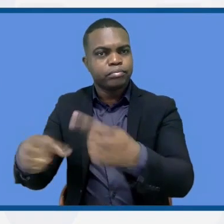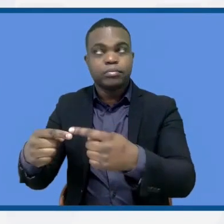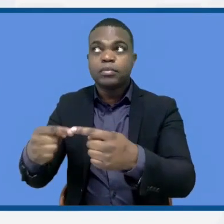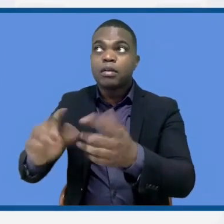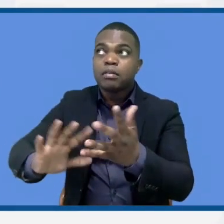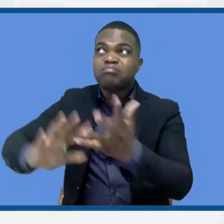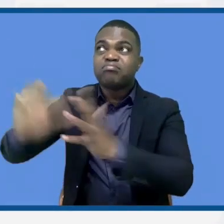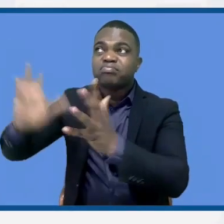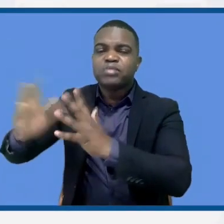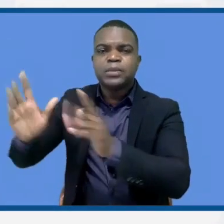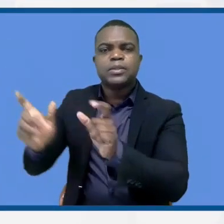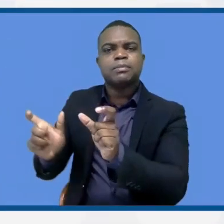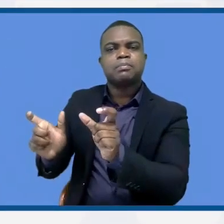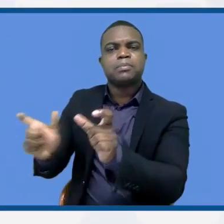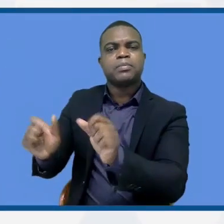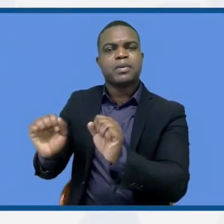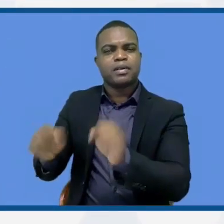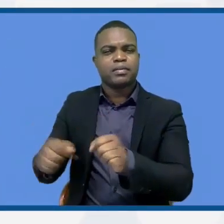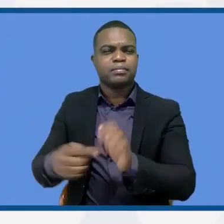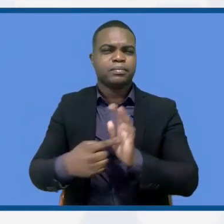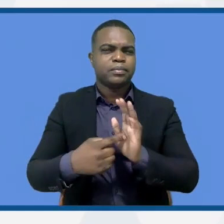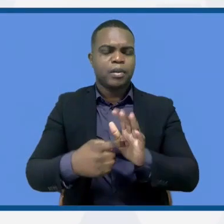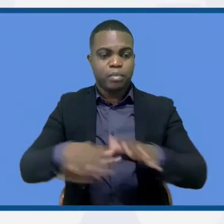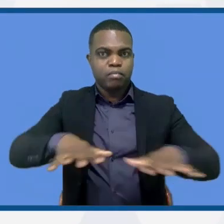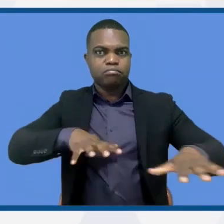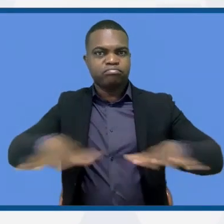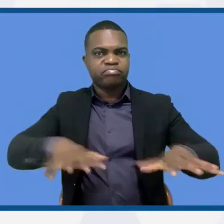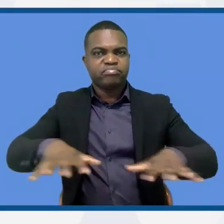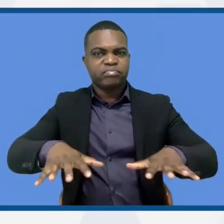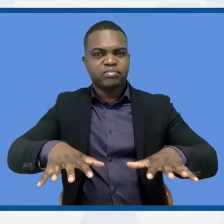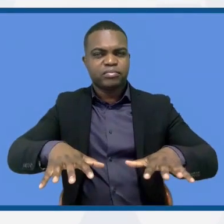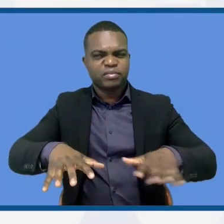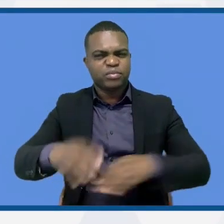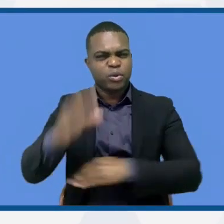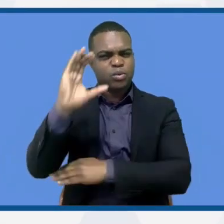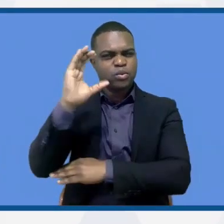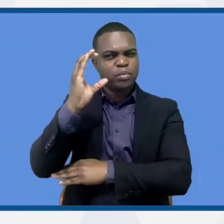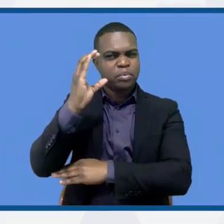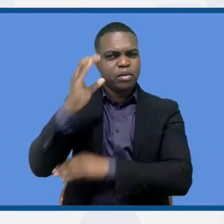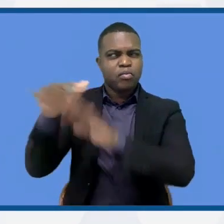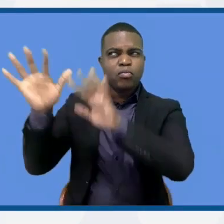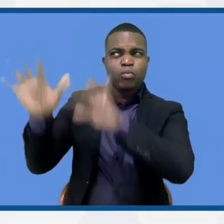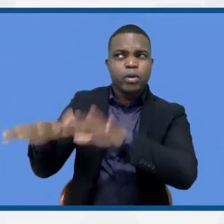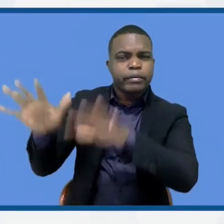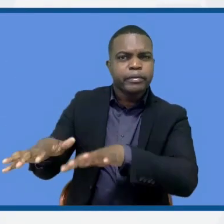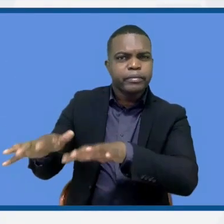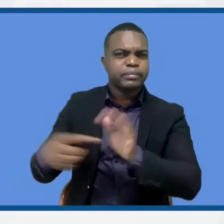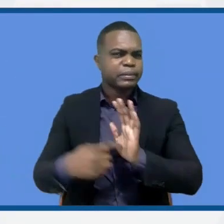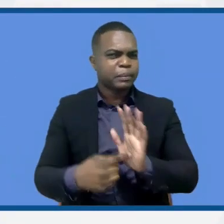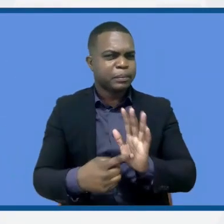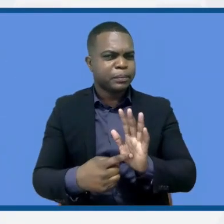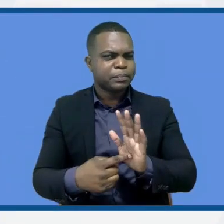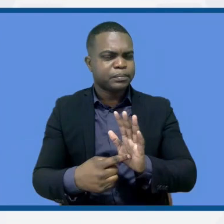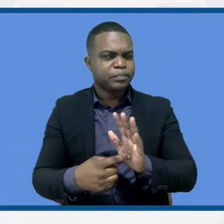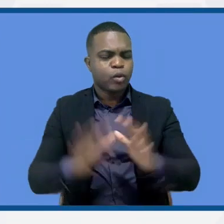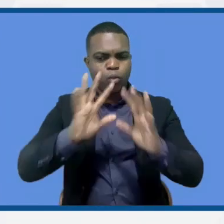to wrap up initial or opening remarks, the inequality gaps.